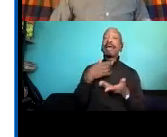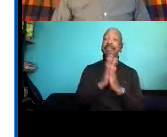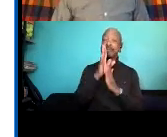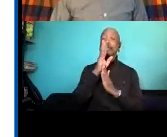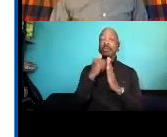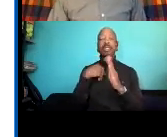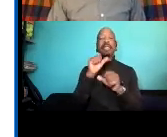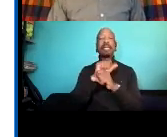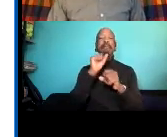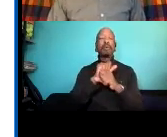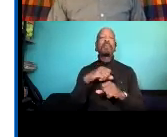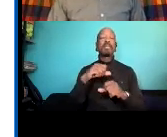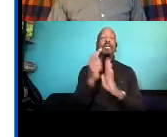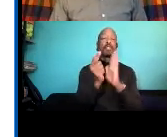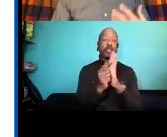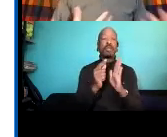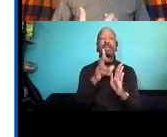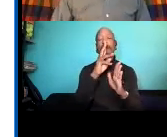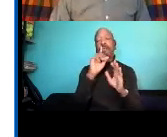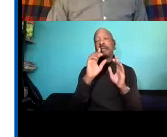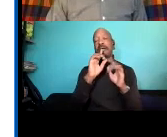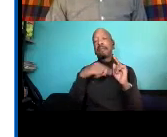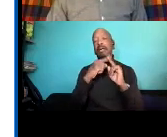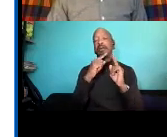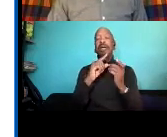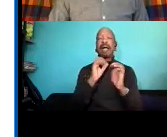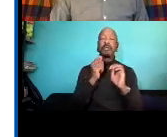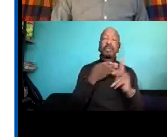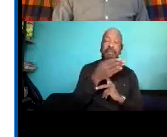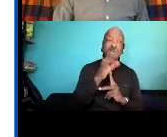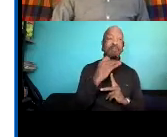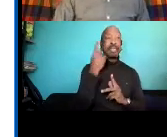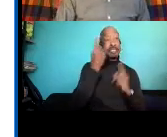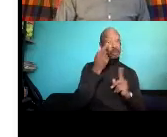trying to figure out how to navigate whether or not they should consider themselves employees.